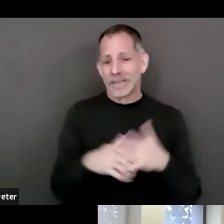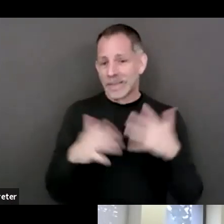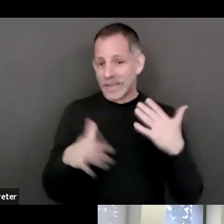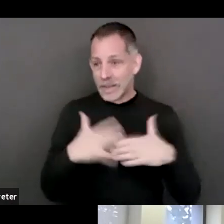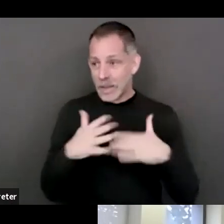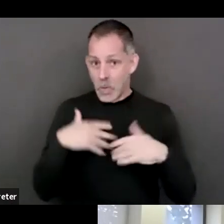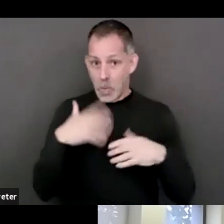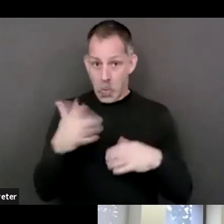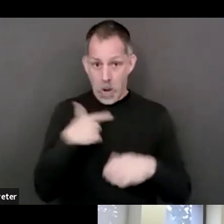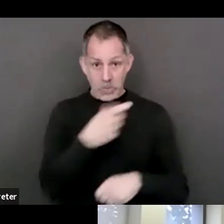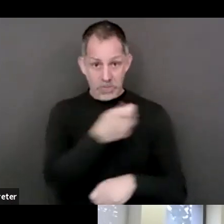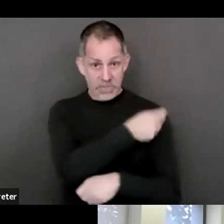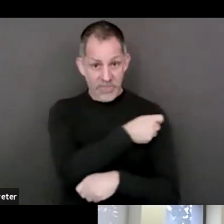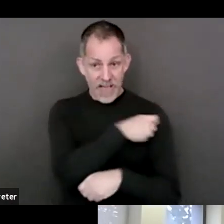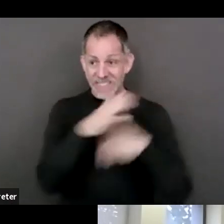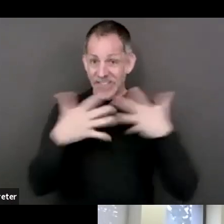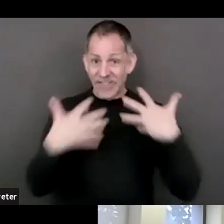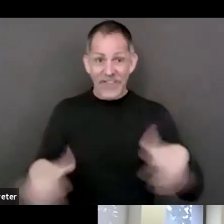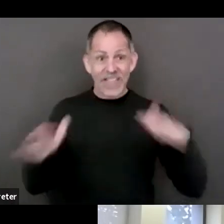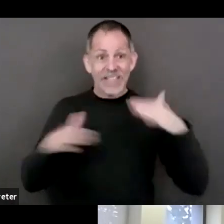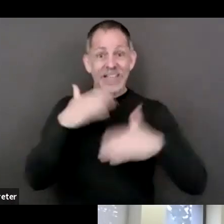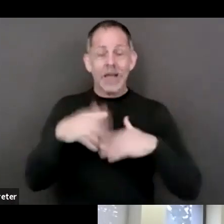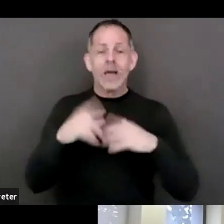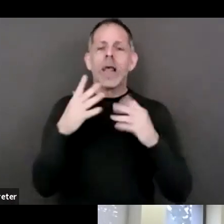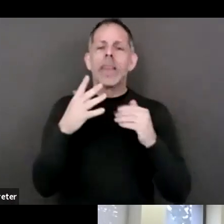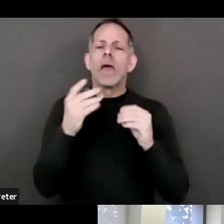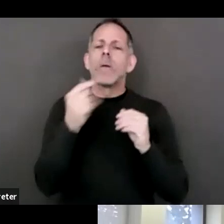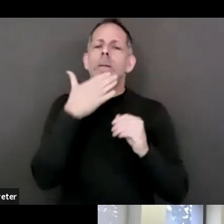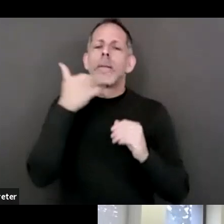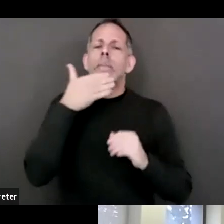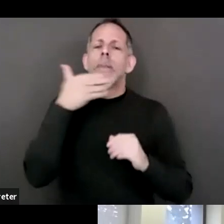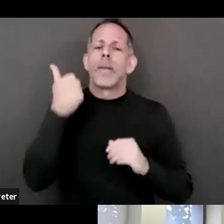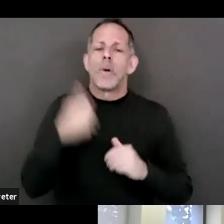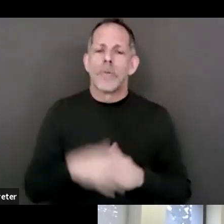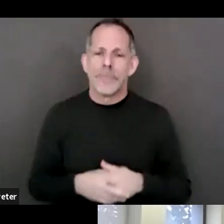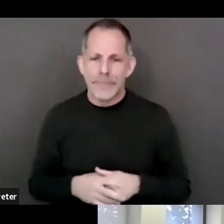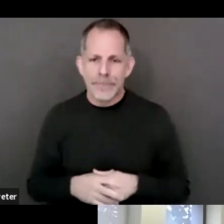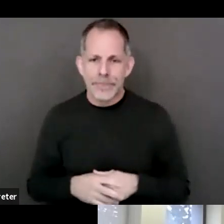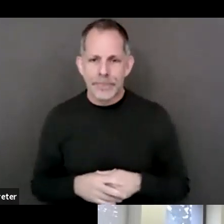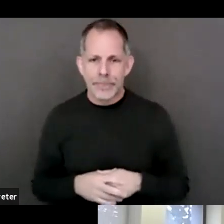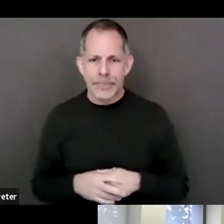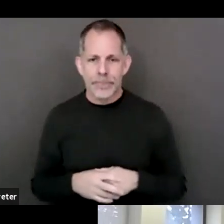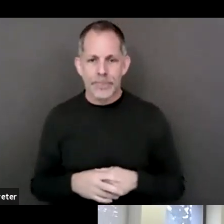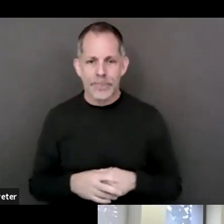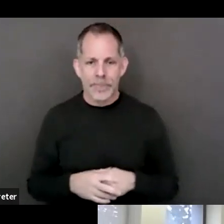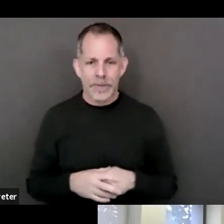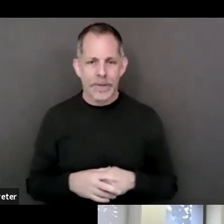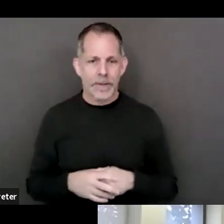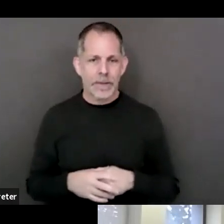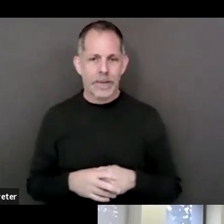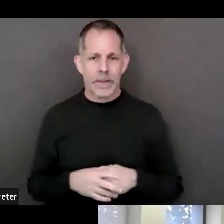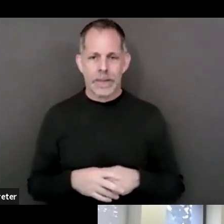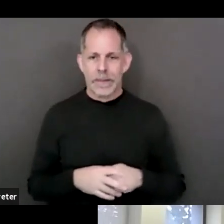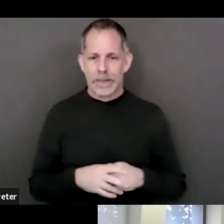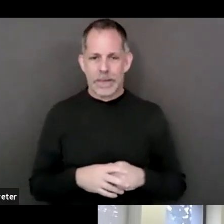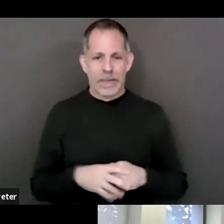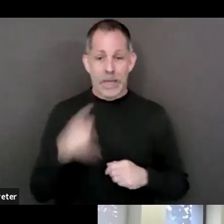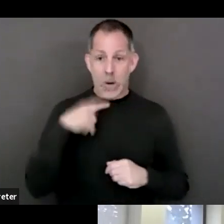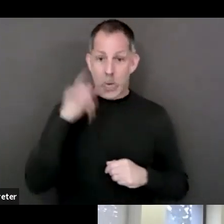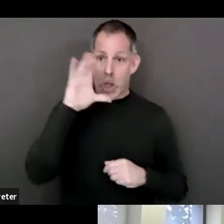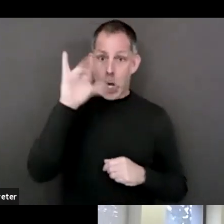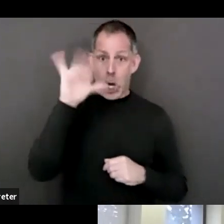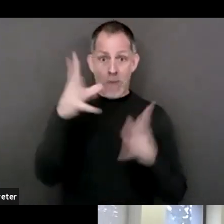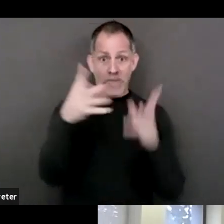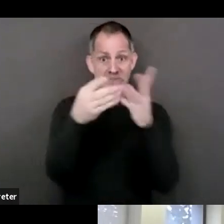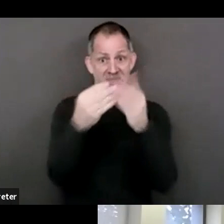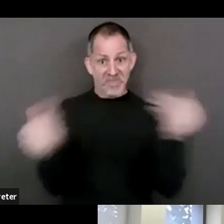one sense, we'll never eliminate coronavirus transmission, but we can definitely get it way down by rolling out the vaccine